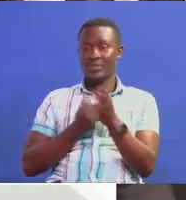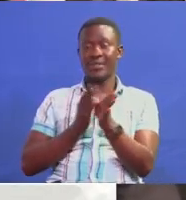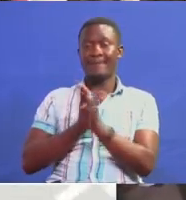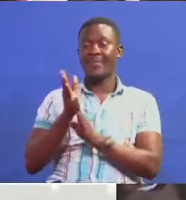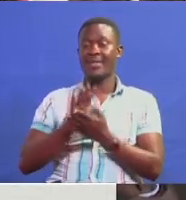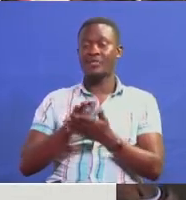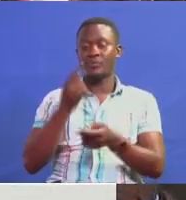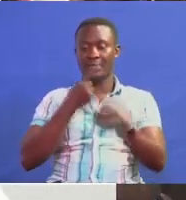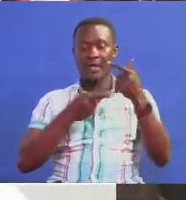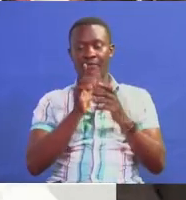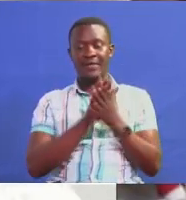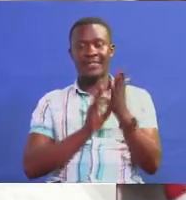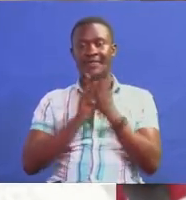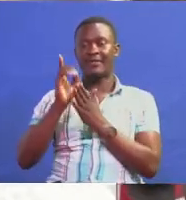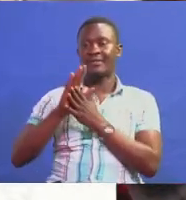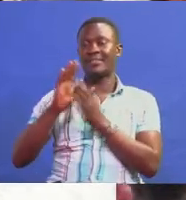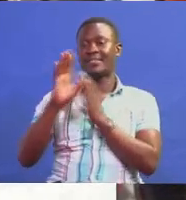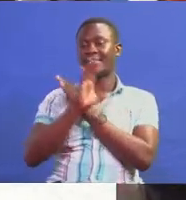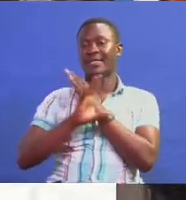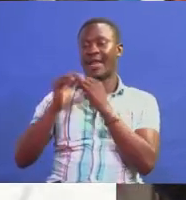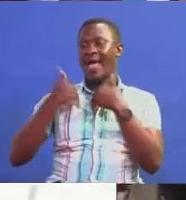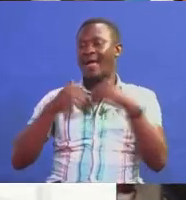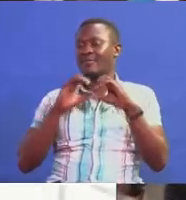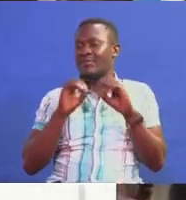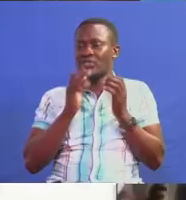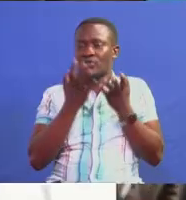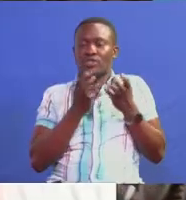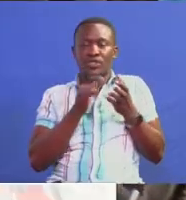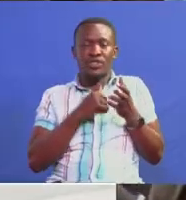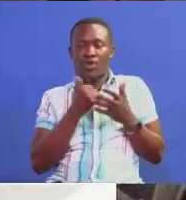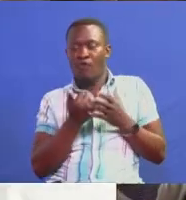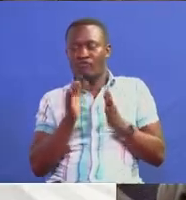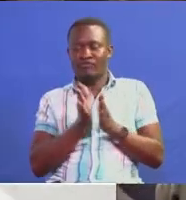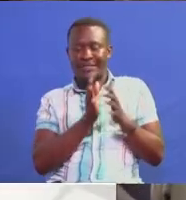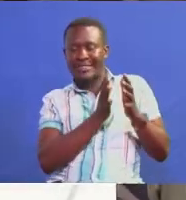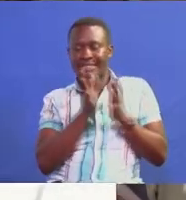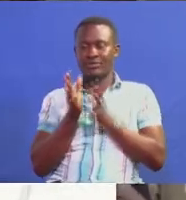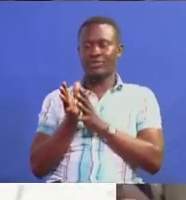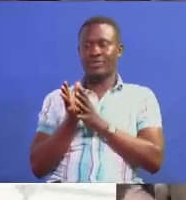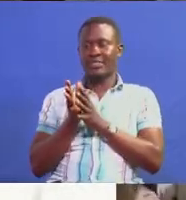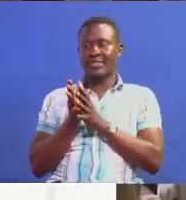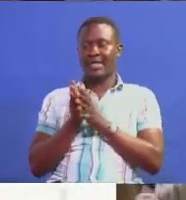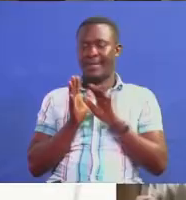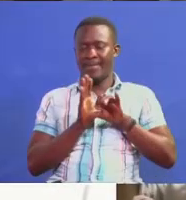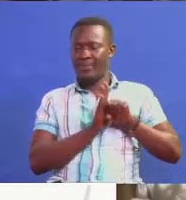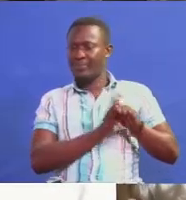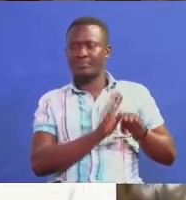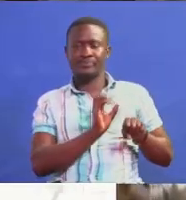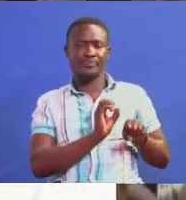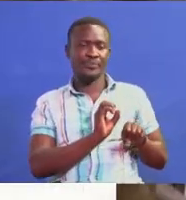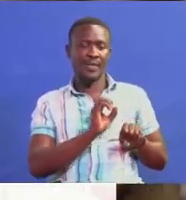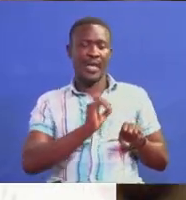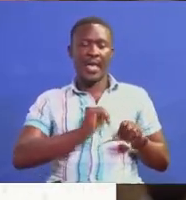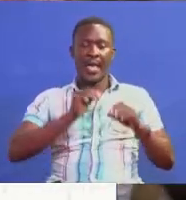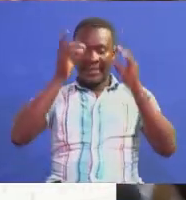successfully developing the country. Hakuna haja ya mirengo. Hakuna haja ya ubaguzi.